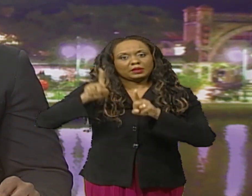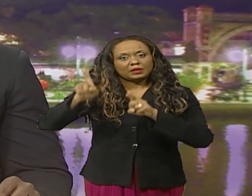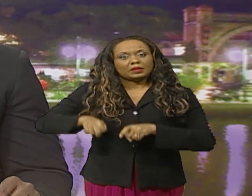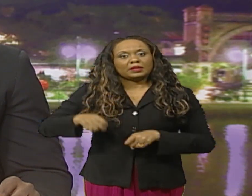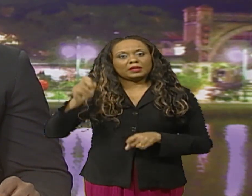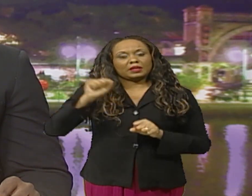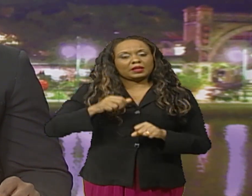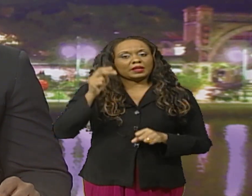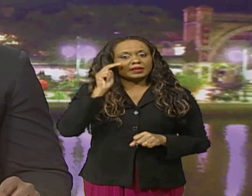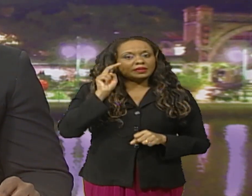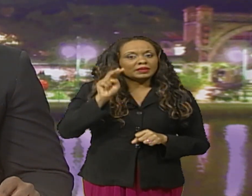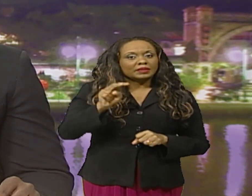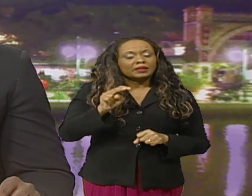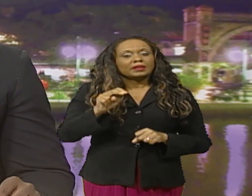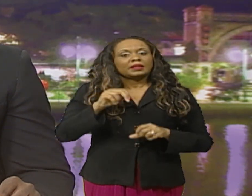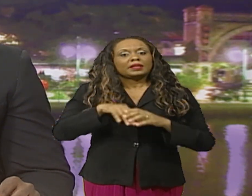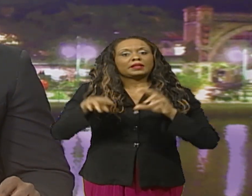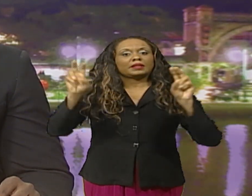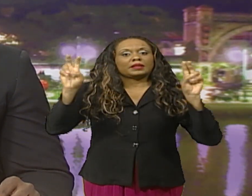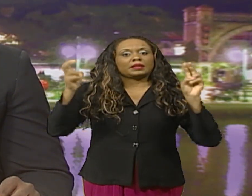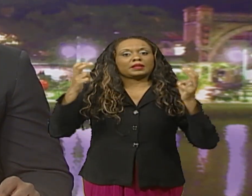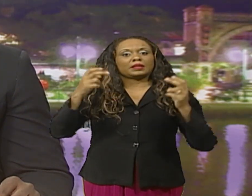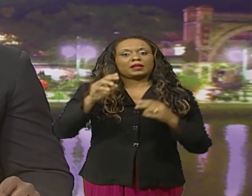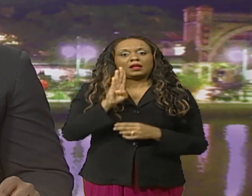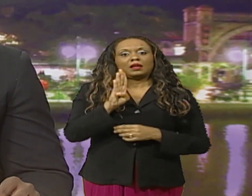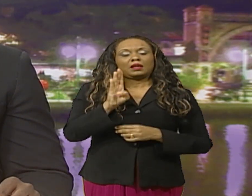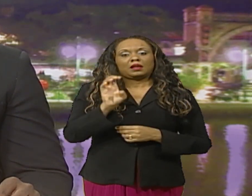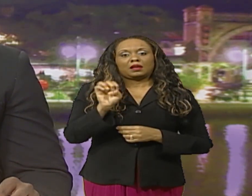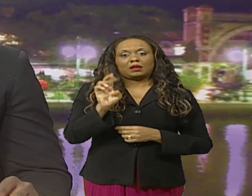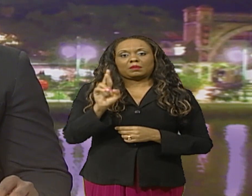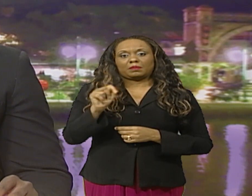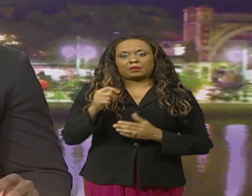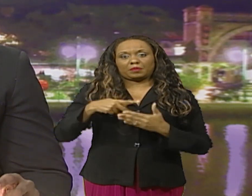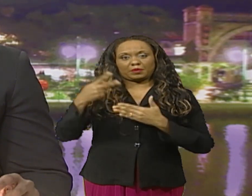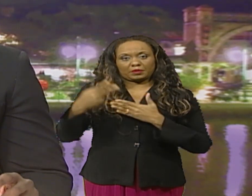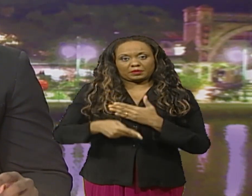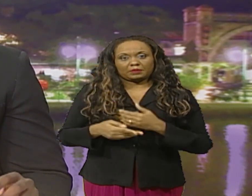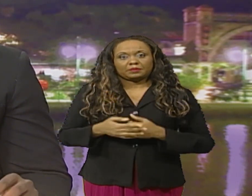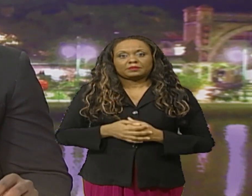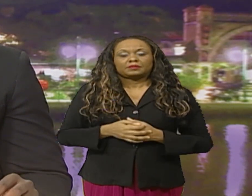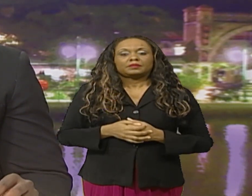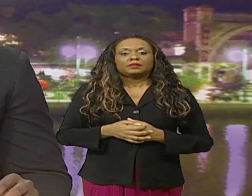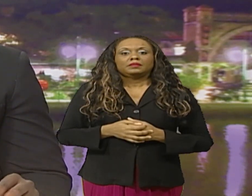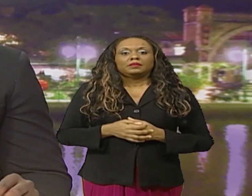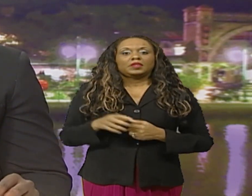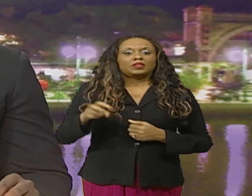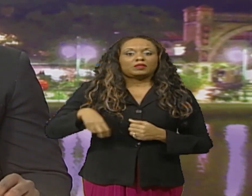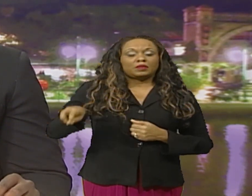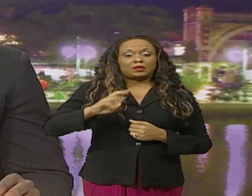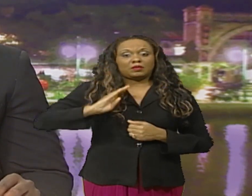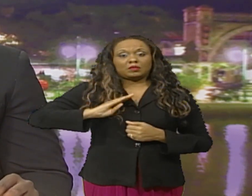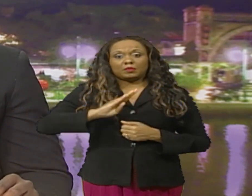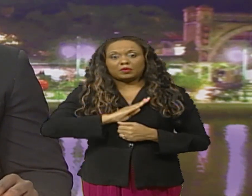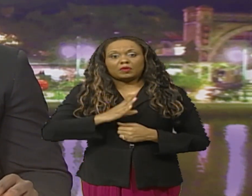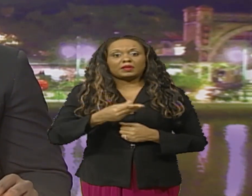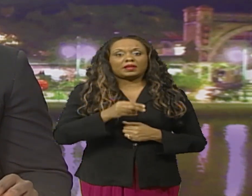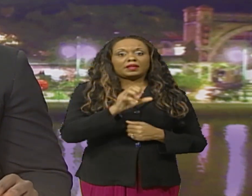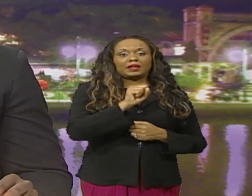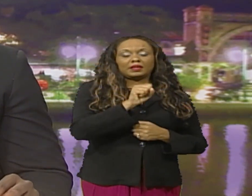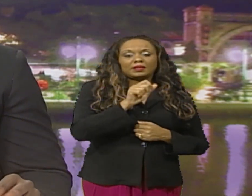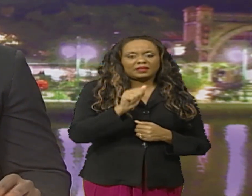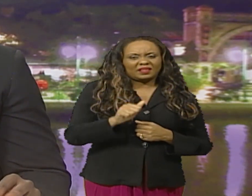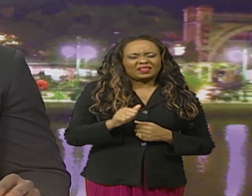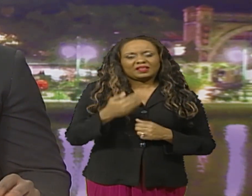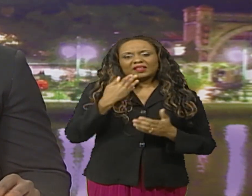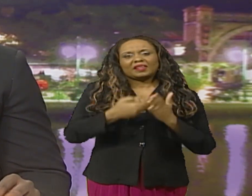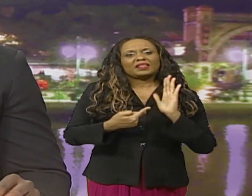Transformation, or BERT, program. On the privatization end, Dr. Greenidge used the Transport Board and Sanitation Service Authority as